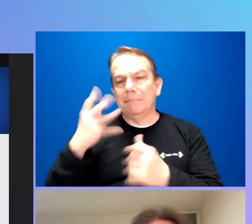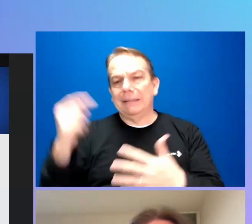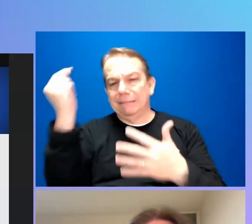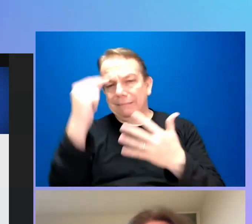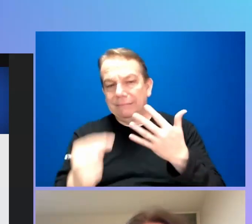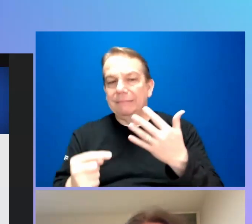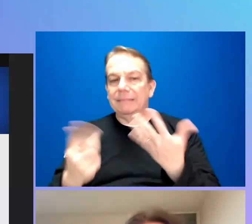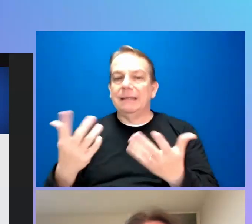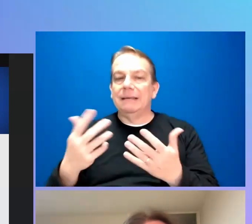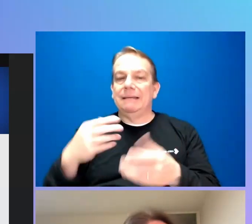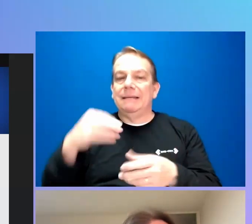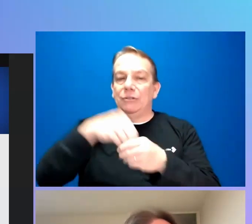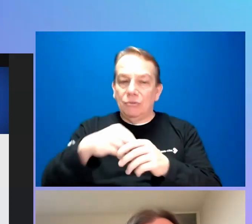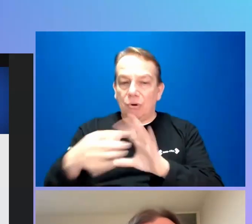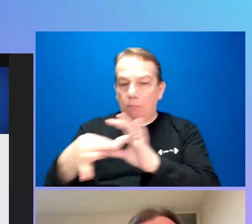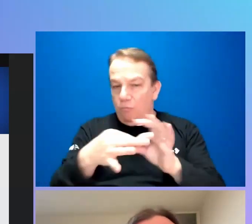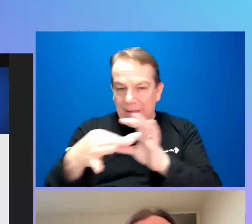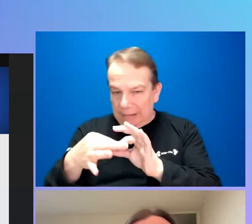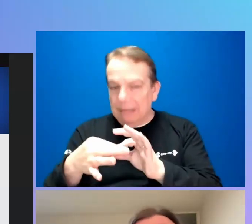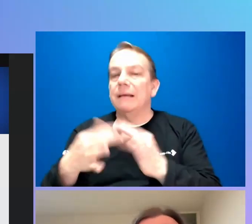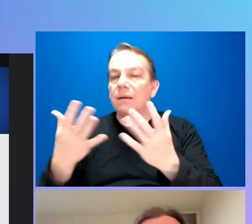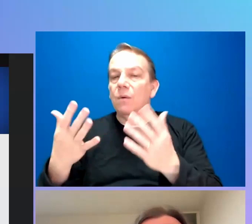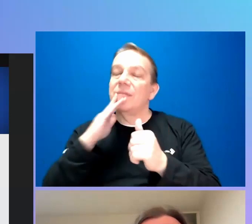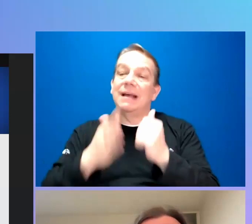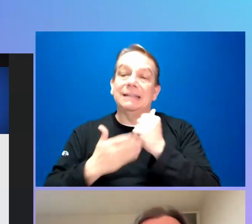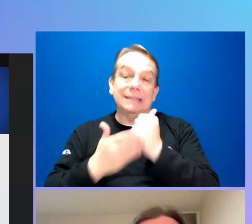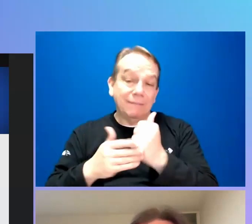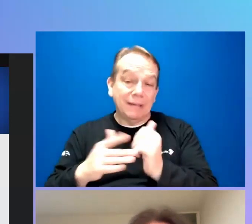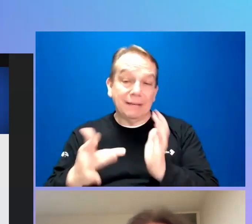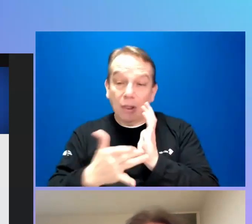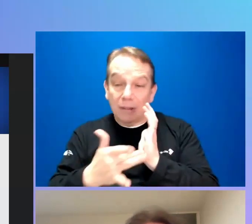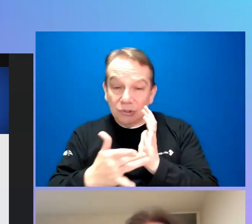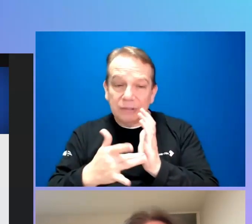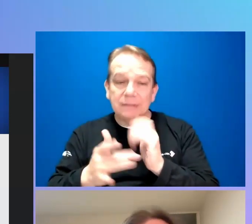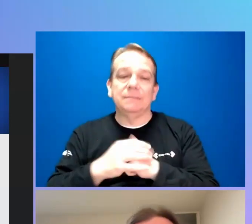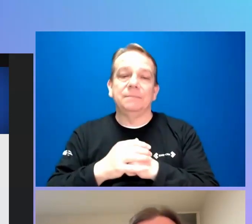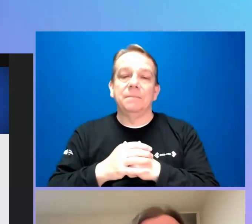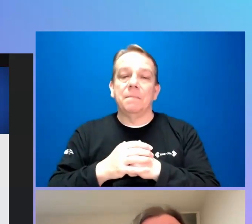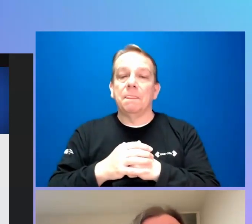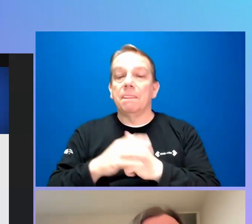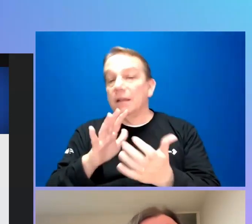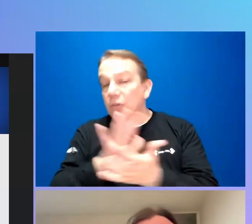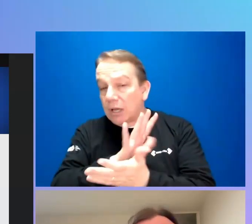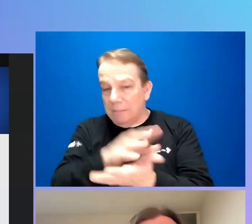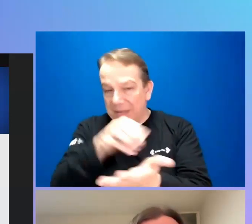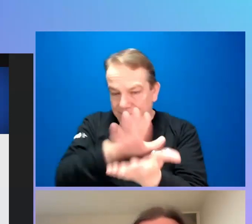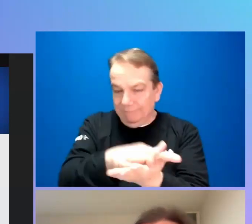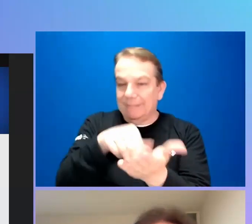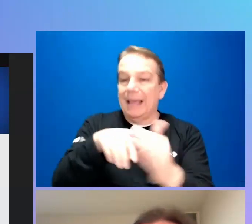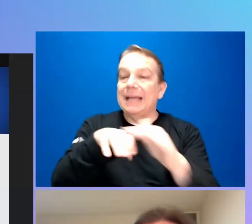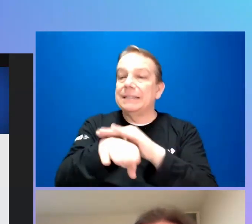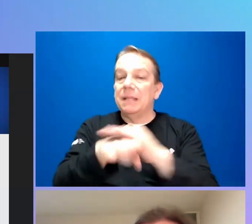with assistive technologies is part of that. Documented accessibility uses,